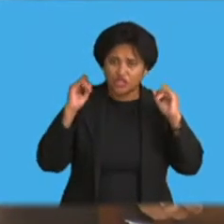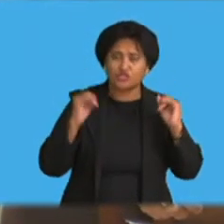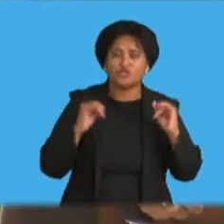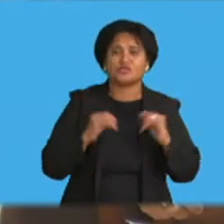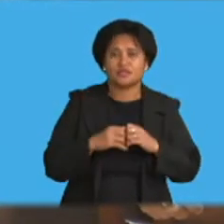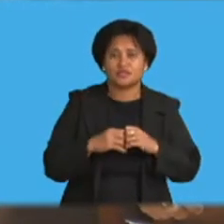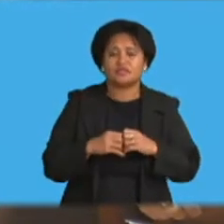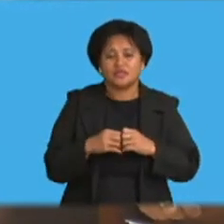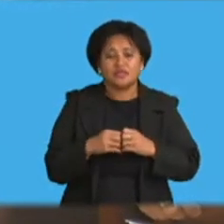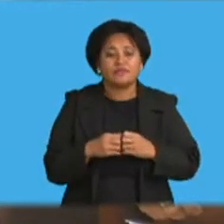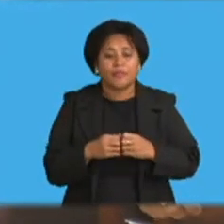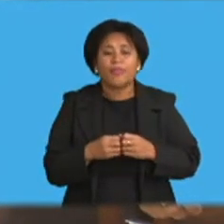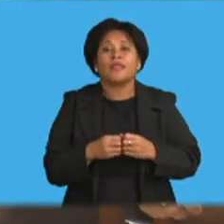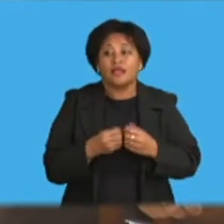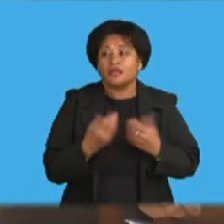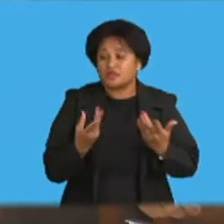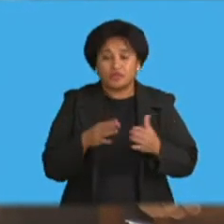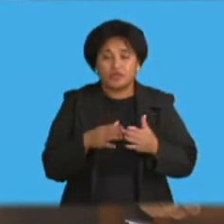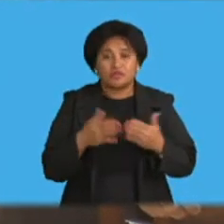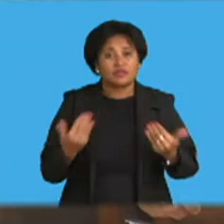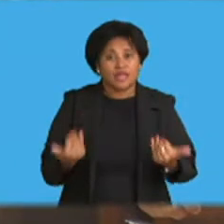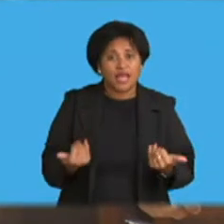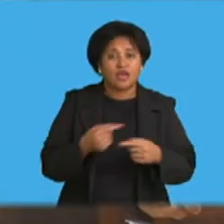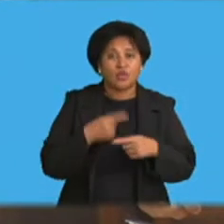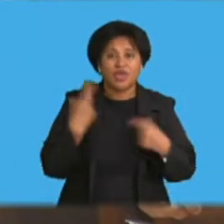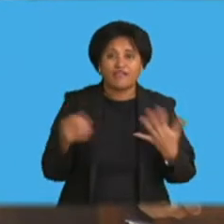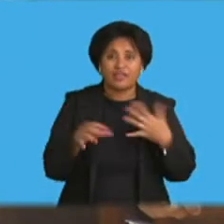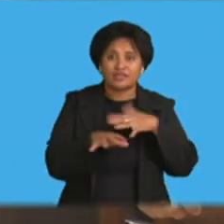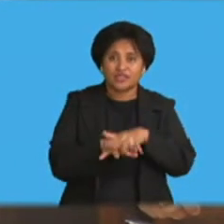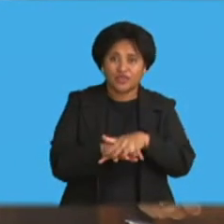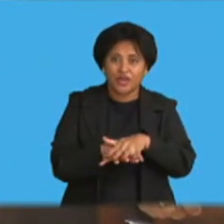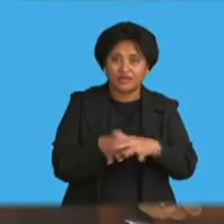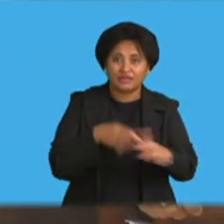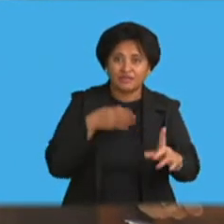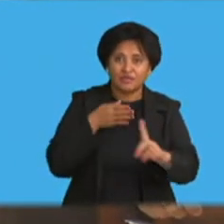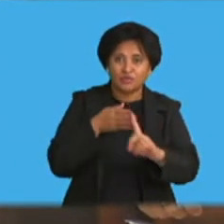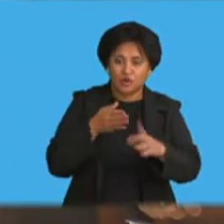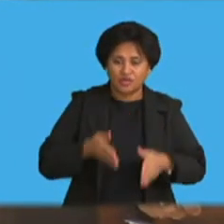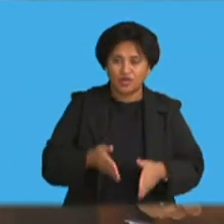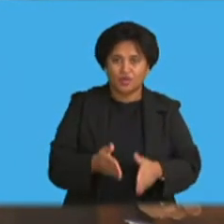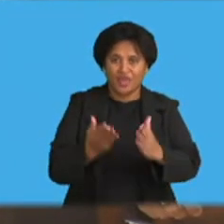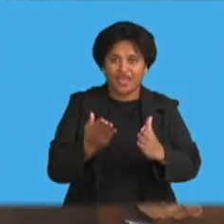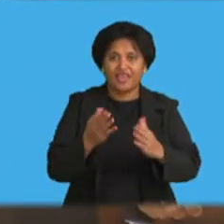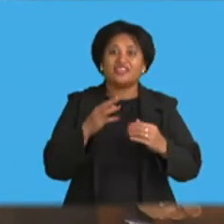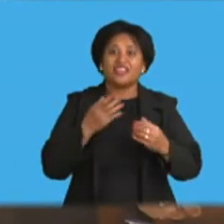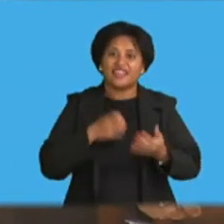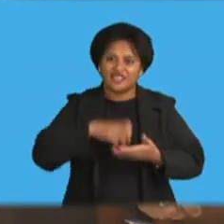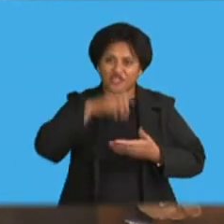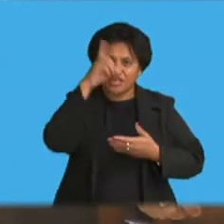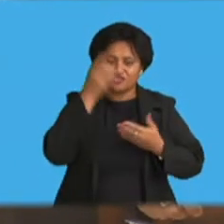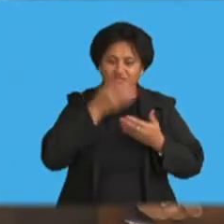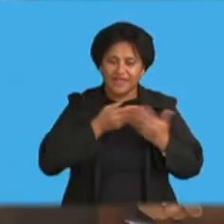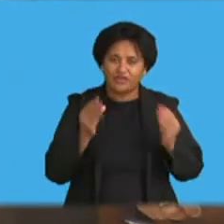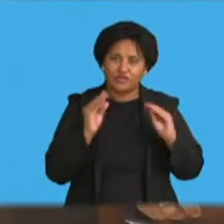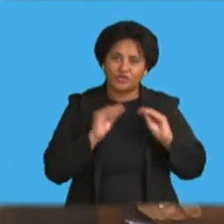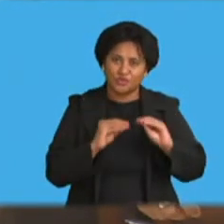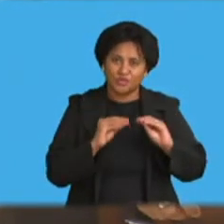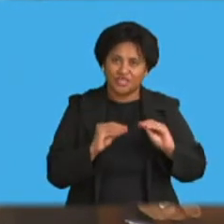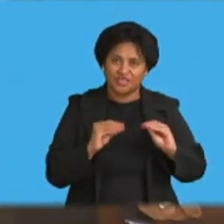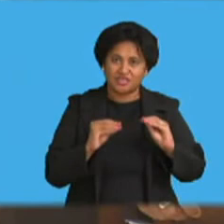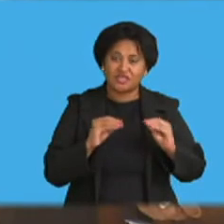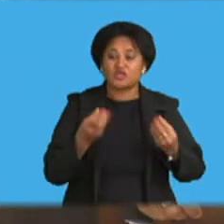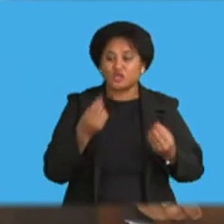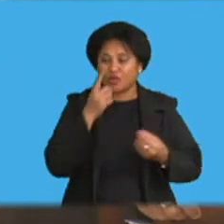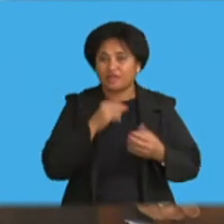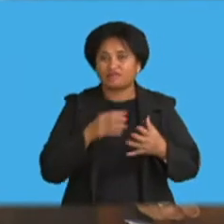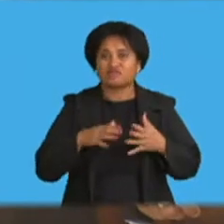Fiji, Madam Speaker, particularly as we pursue an integrated approach in education to address the skills gap, which will ultimately help us to continue growing our